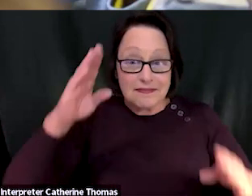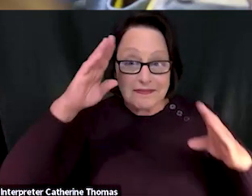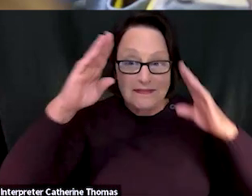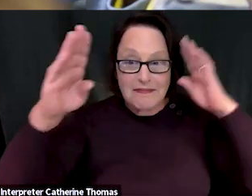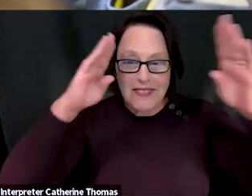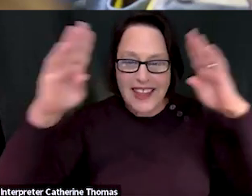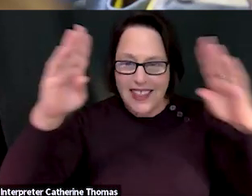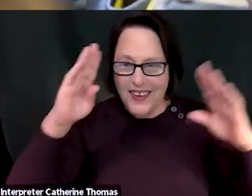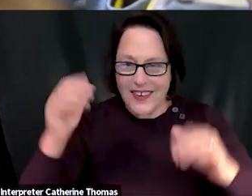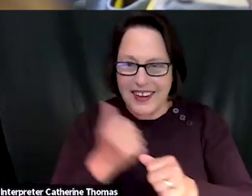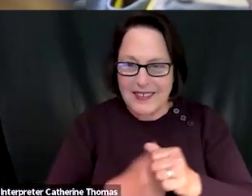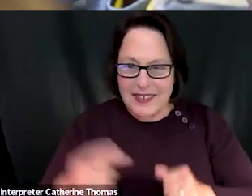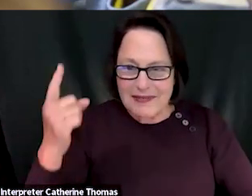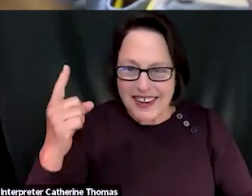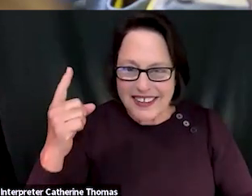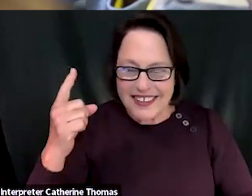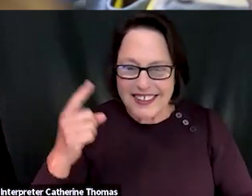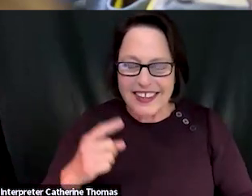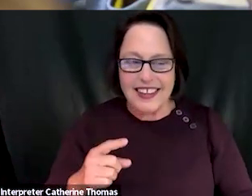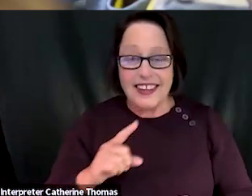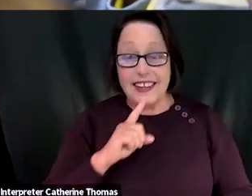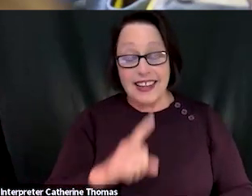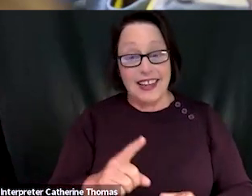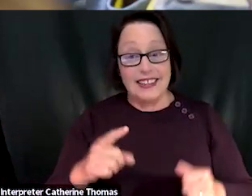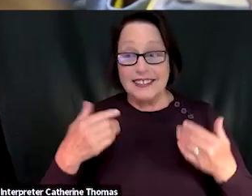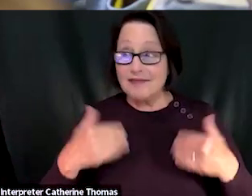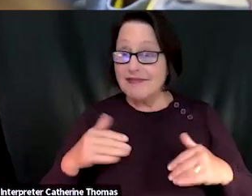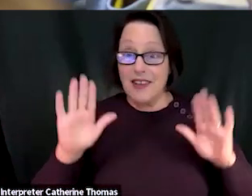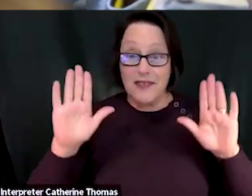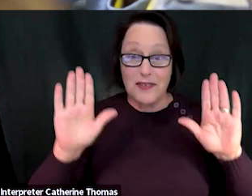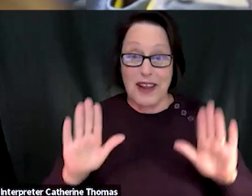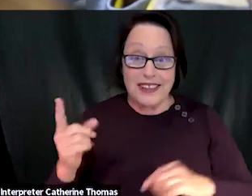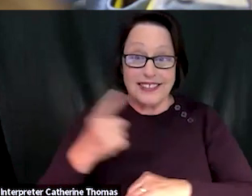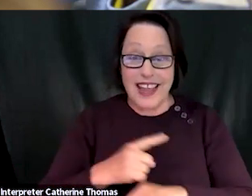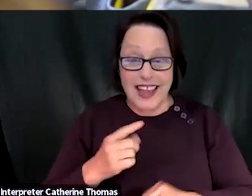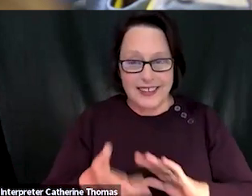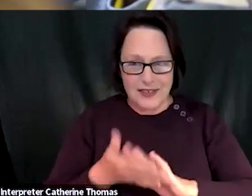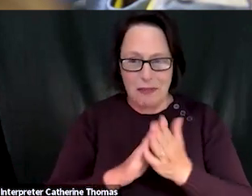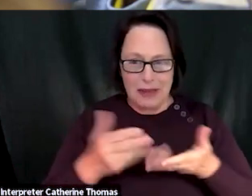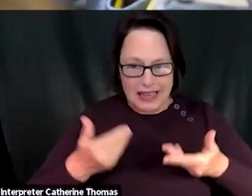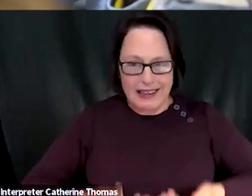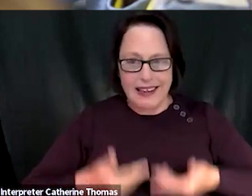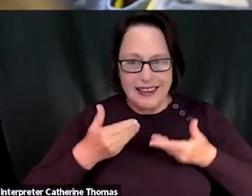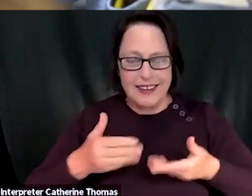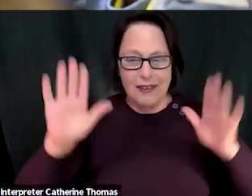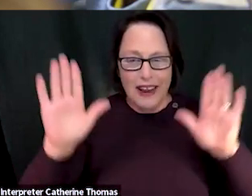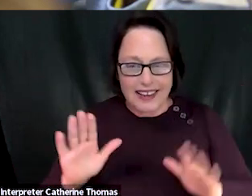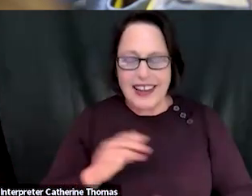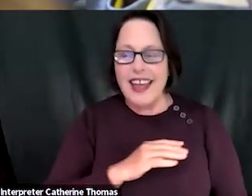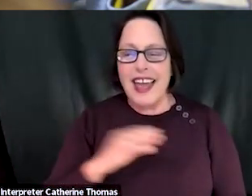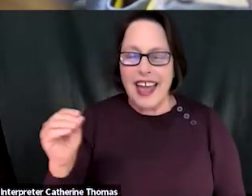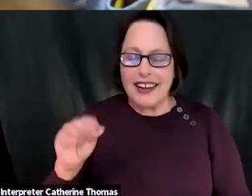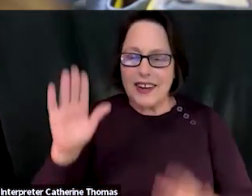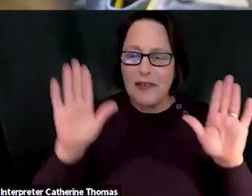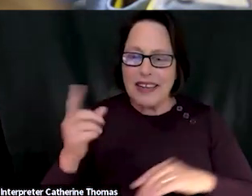Hello, everyone. It is a great day to be great and a great day to talk about